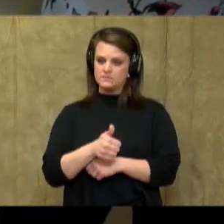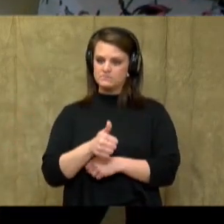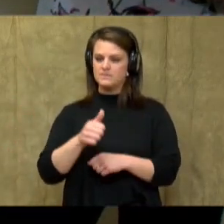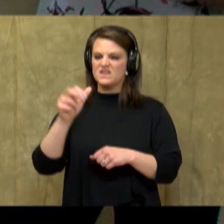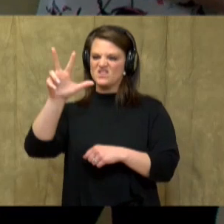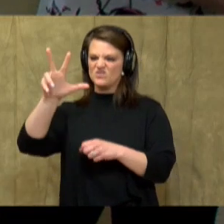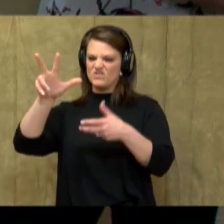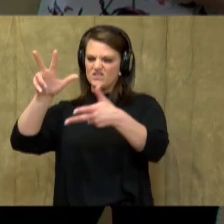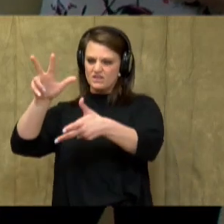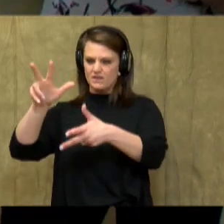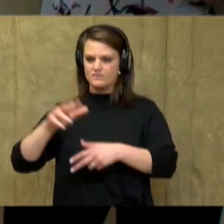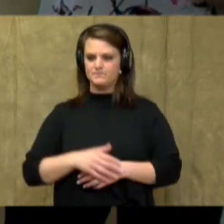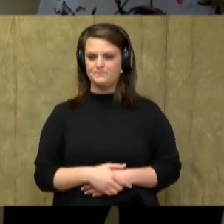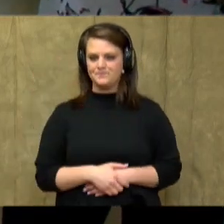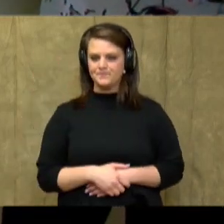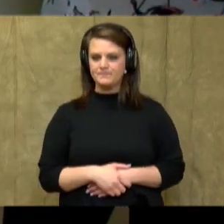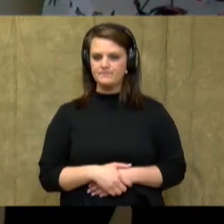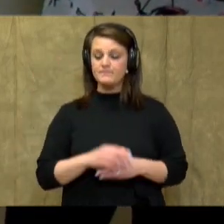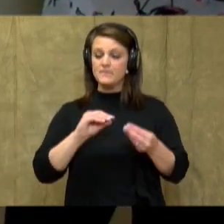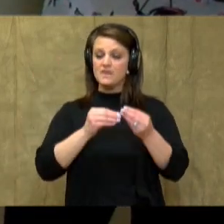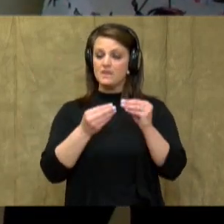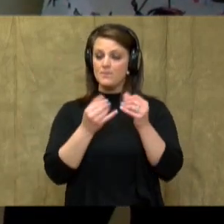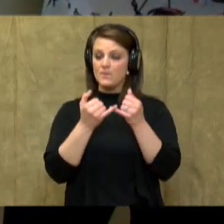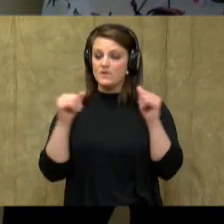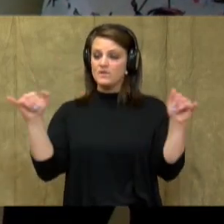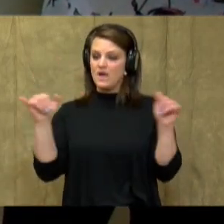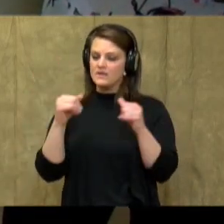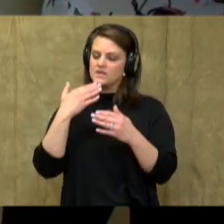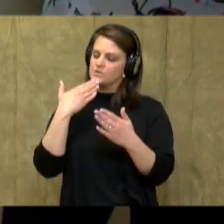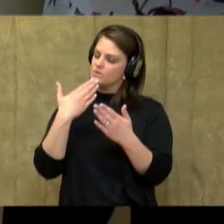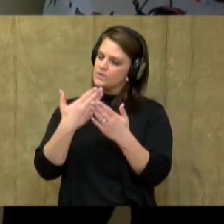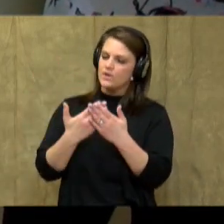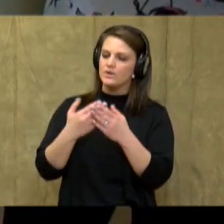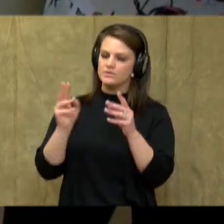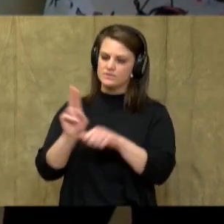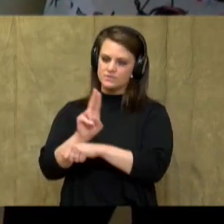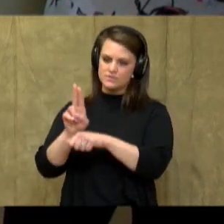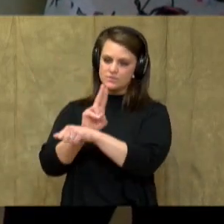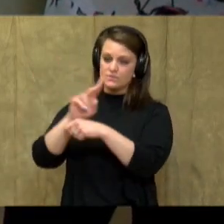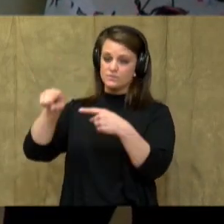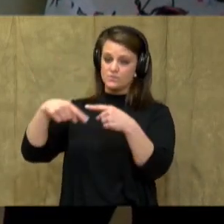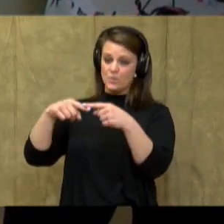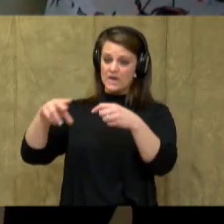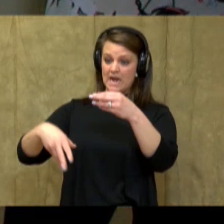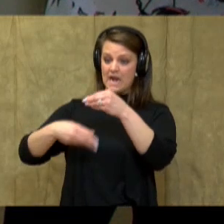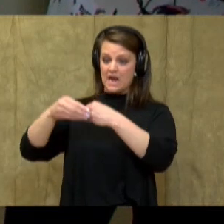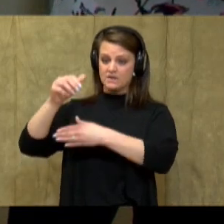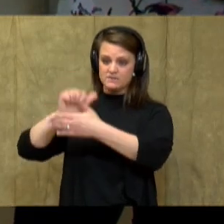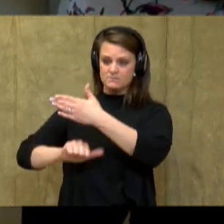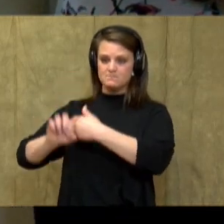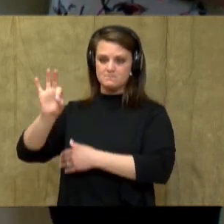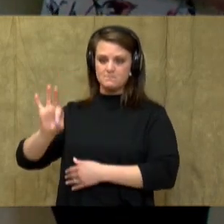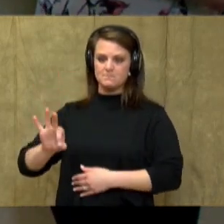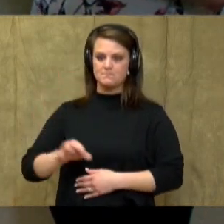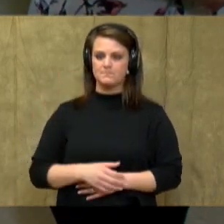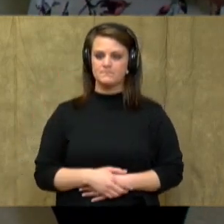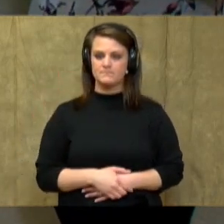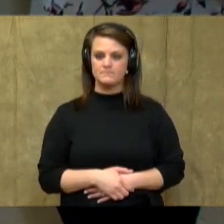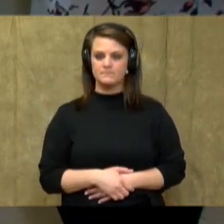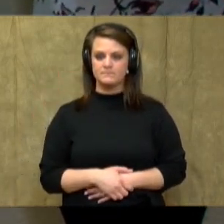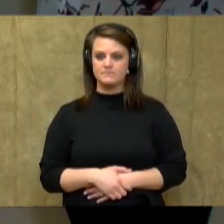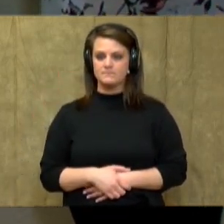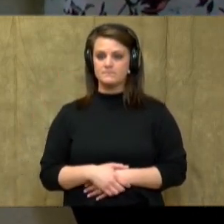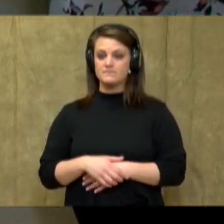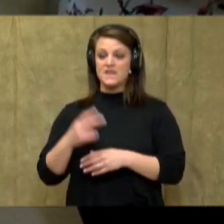3 more tenths. So number lines are really great to use when you're adding and subtracting fractions. Down here, you